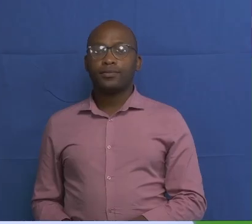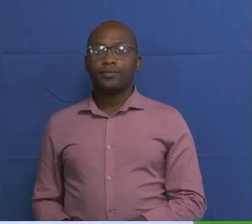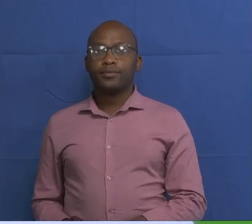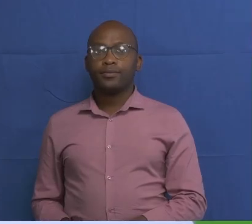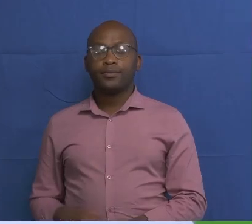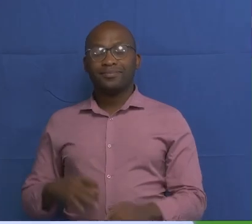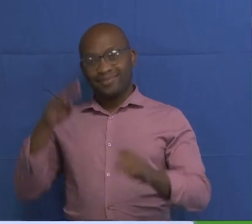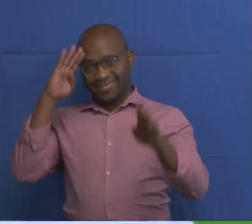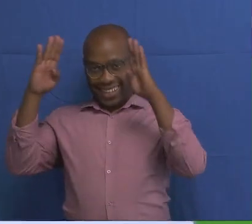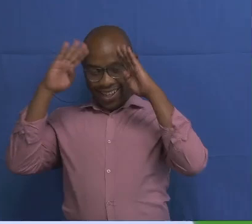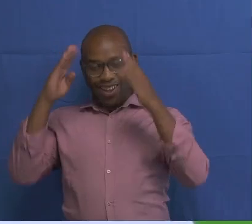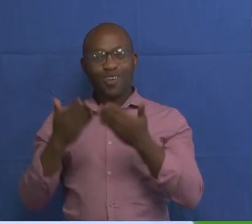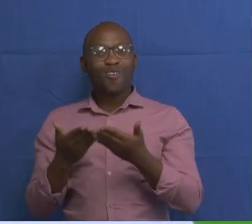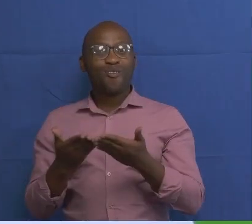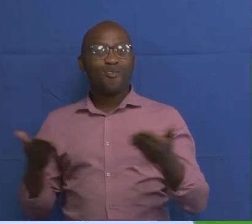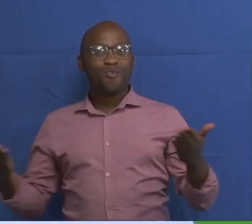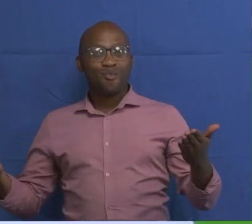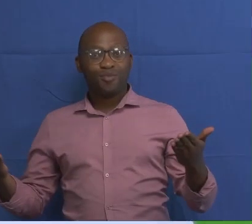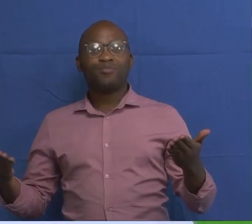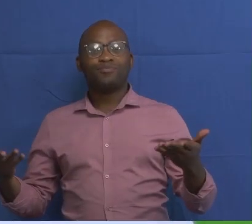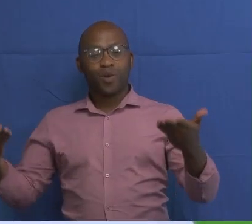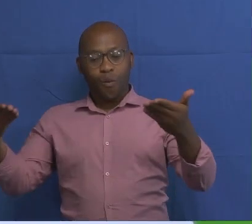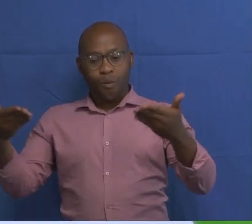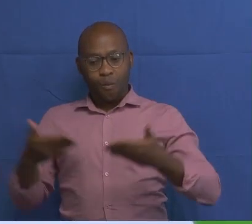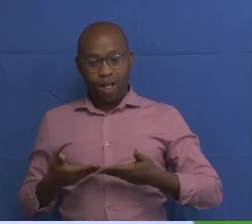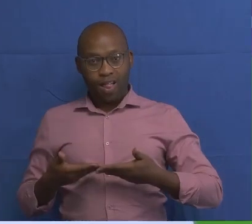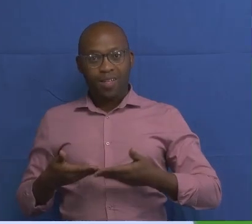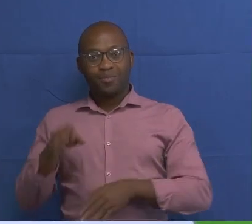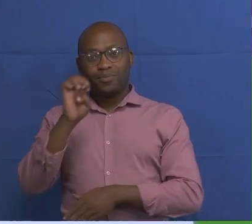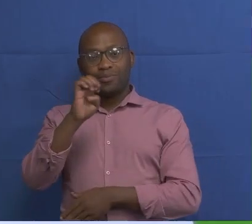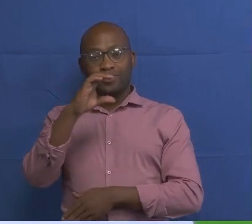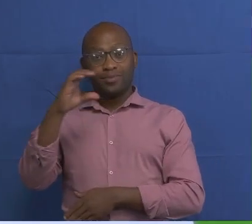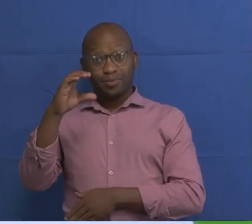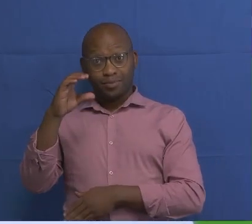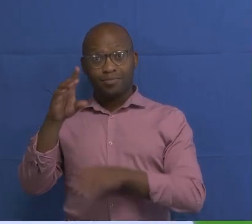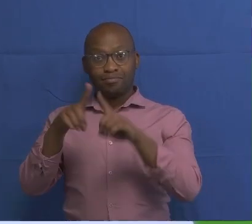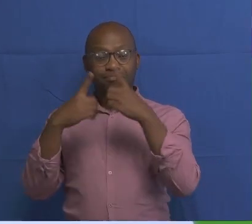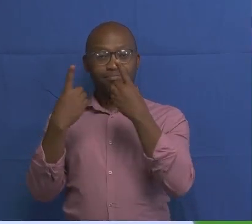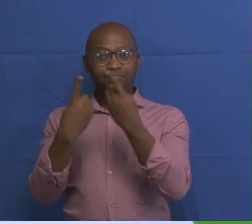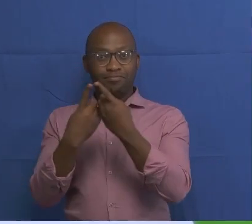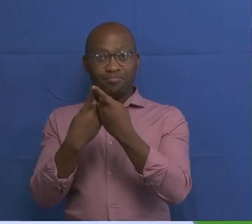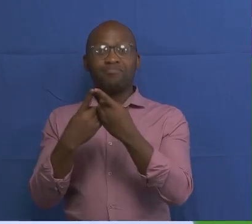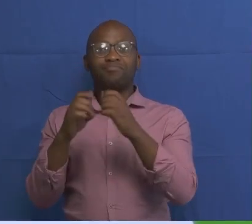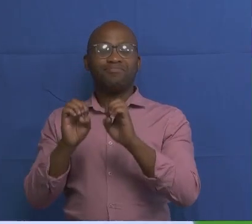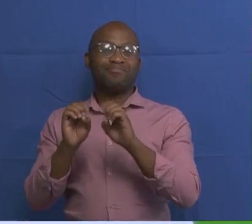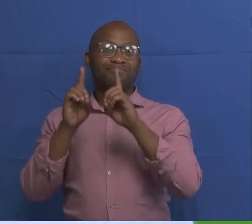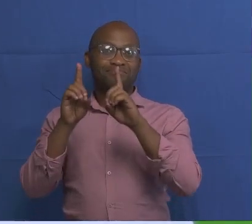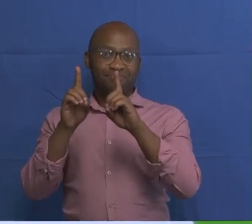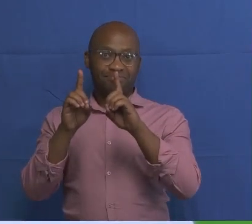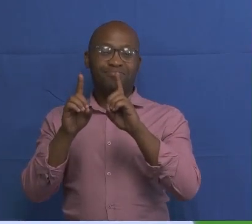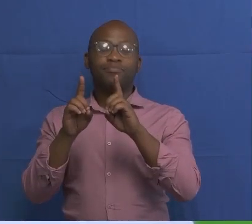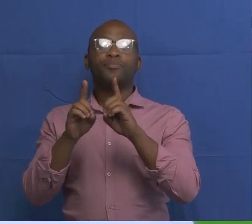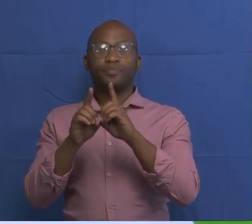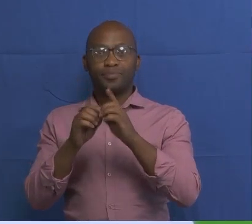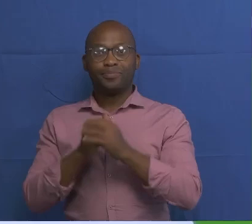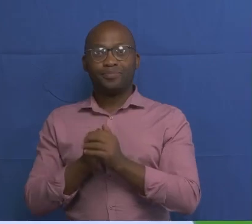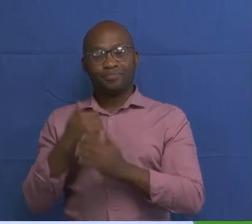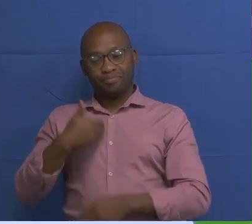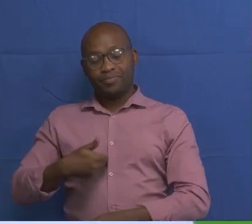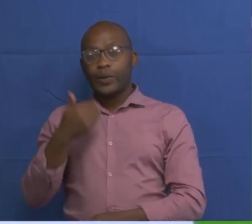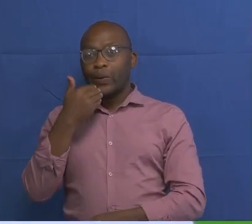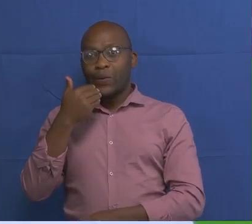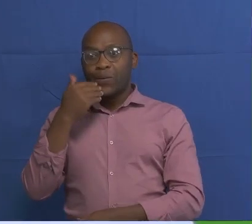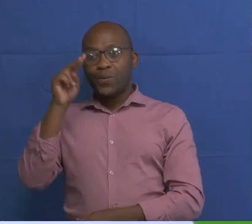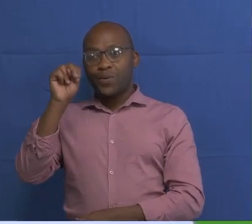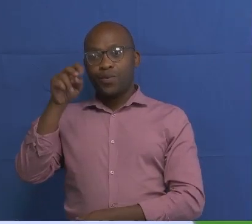Hello viewers, welcome to the Eastern Cape Department of Education's broadcast studio. I am Mrs. Nkosha from Richard Vacha